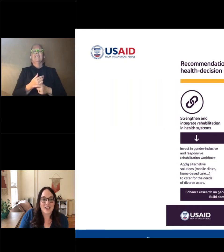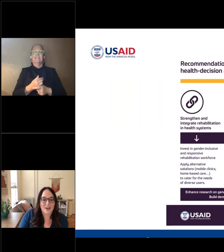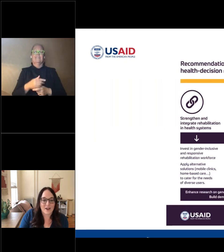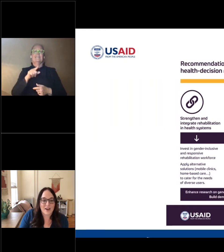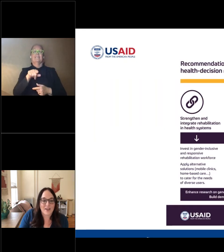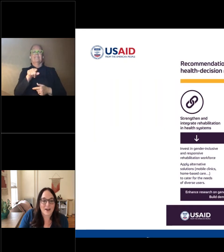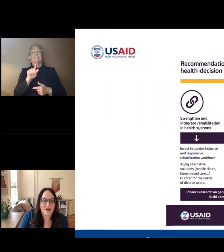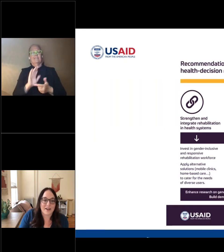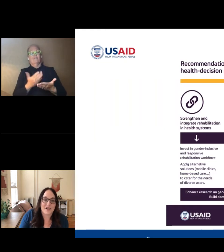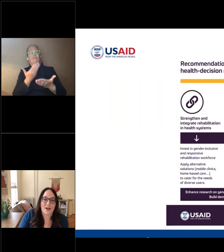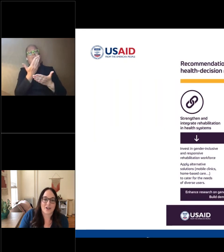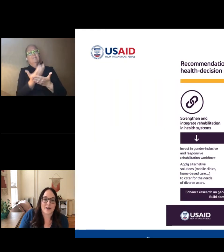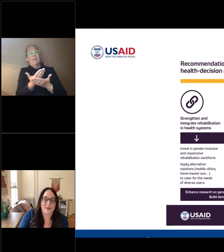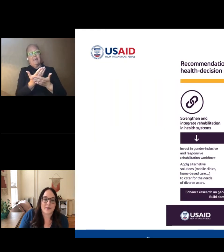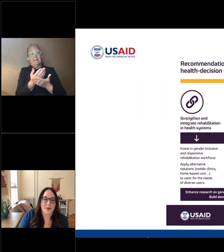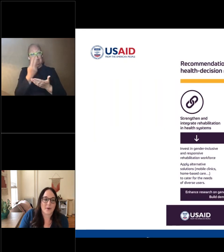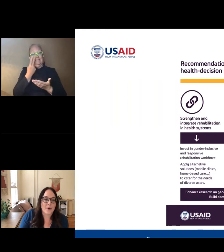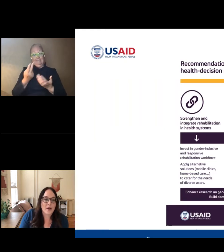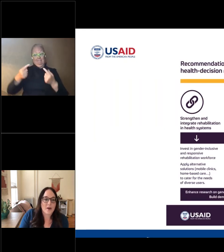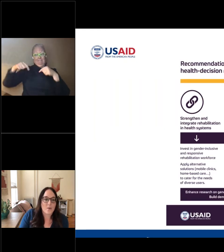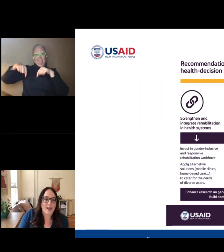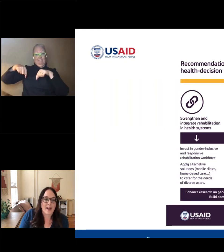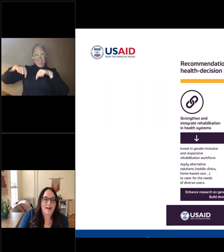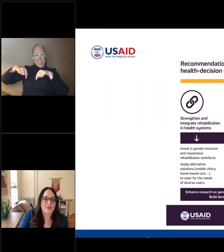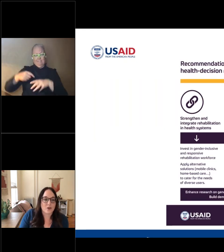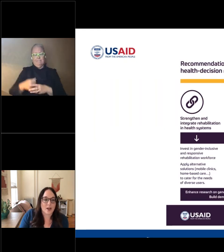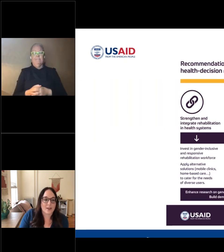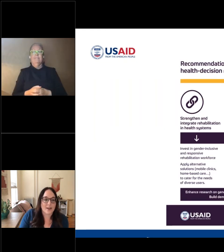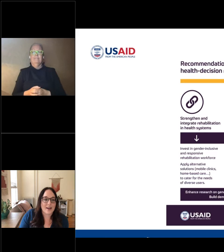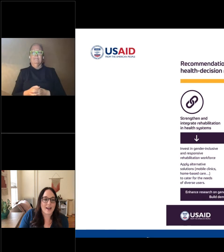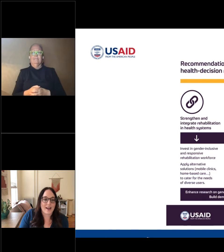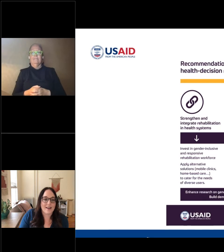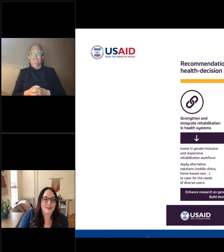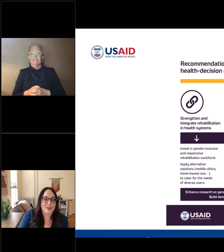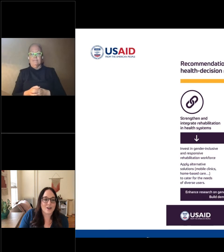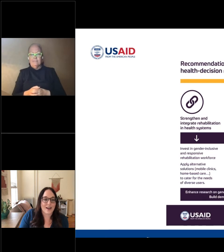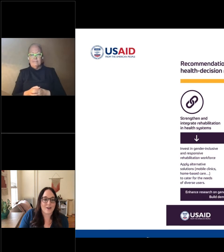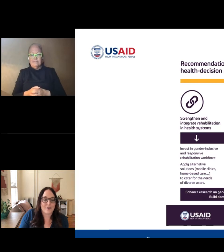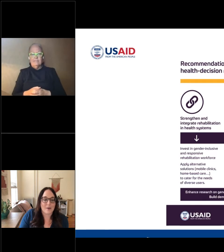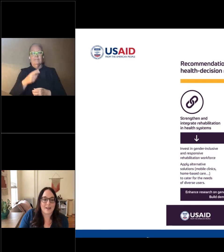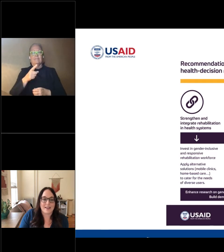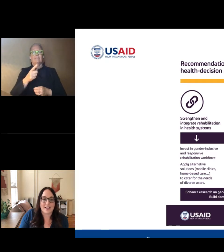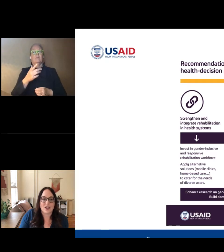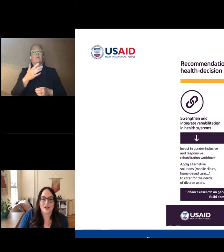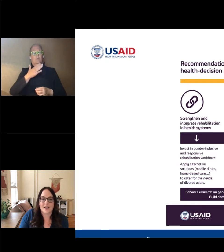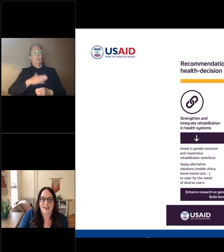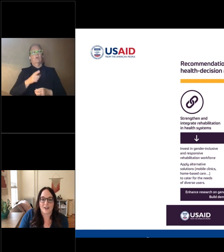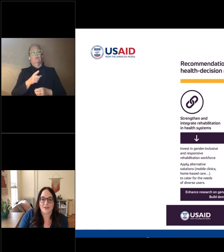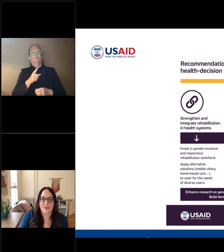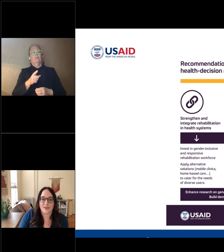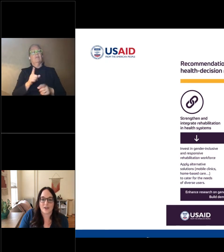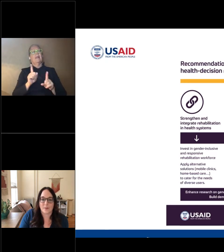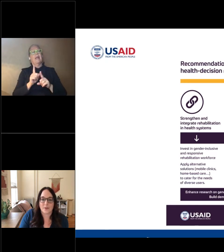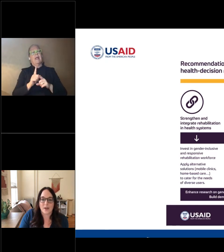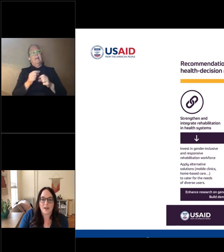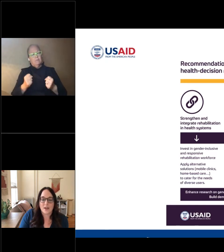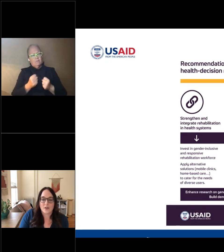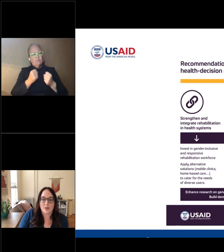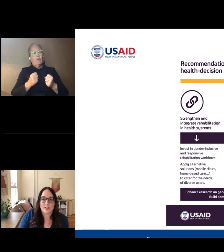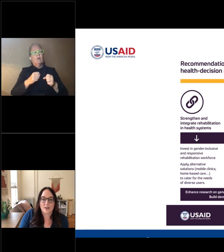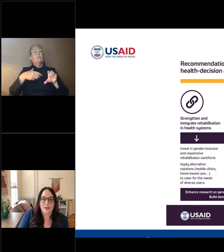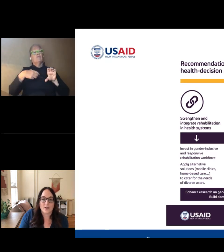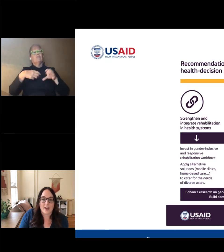recommendations, here they are in a nutshell. So we have strengthen and integrate rehabilitation in health